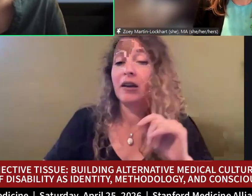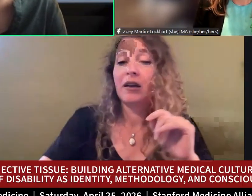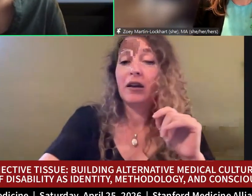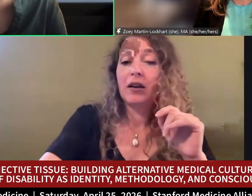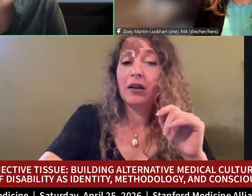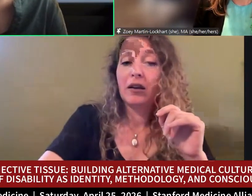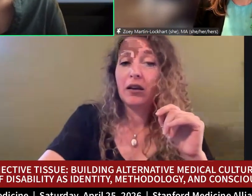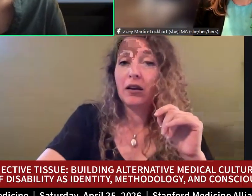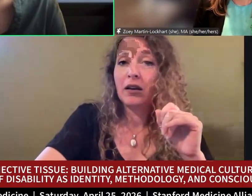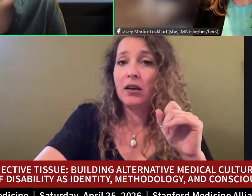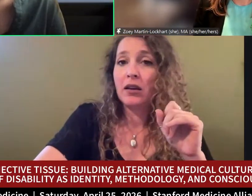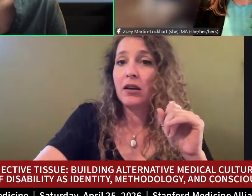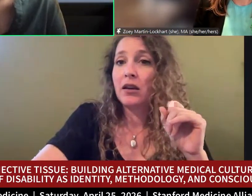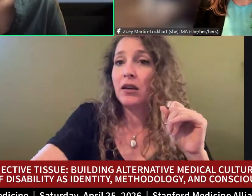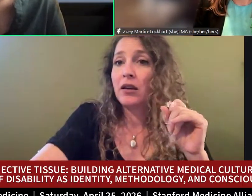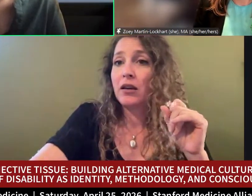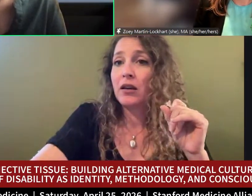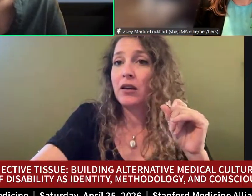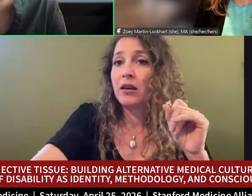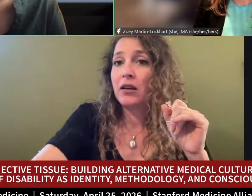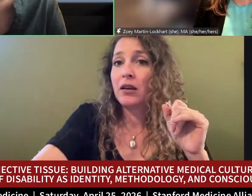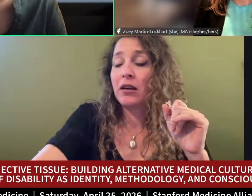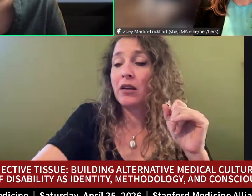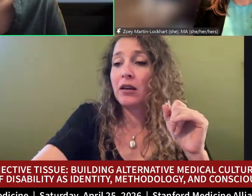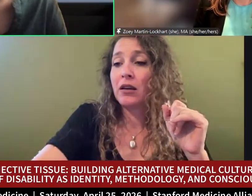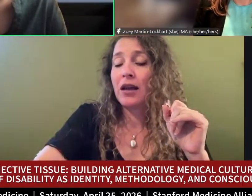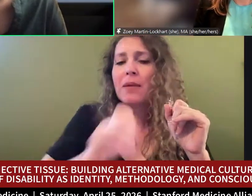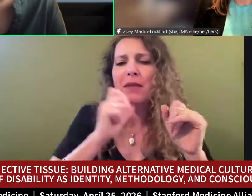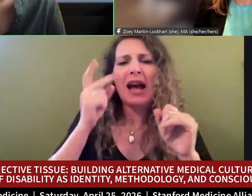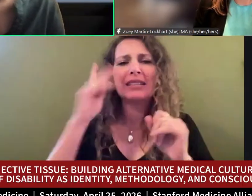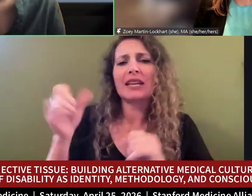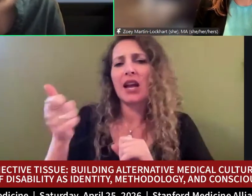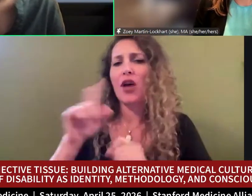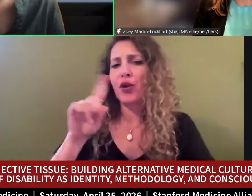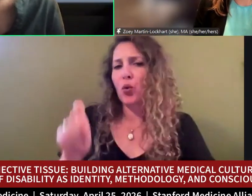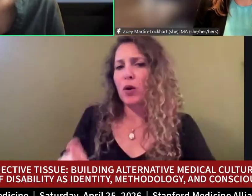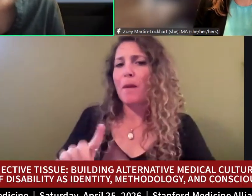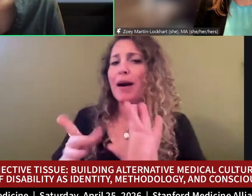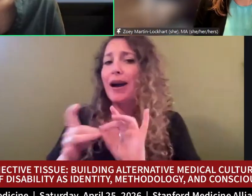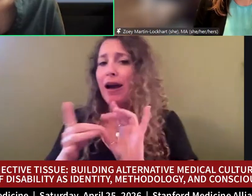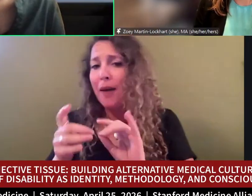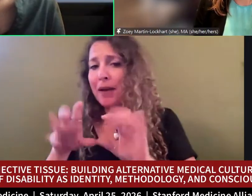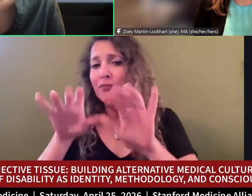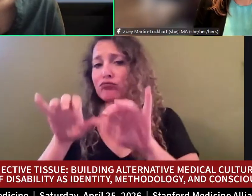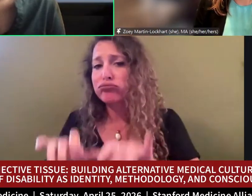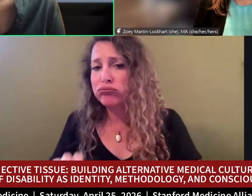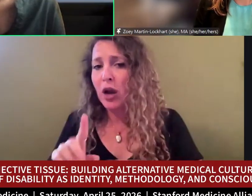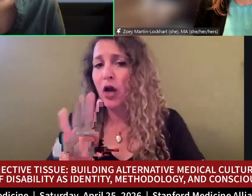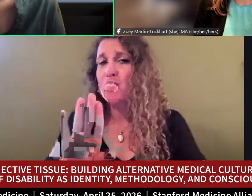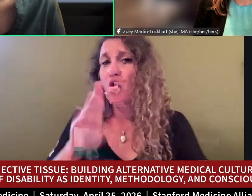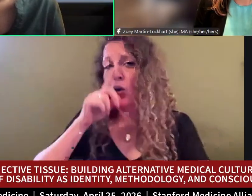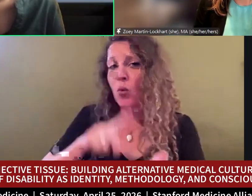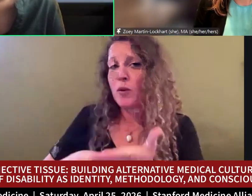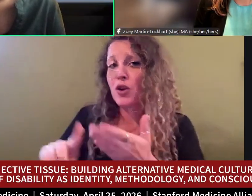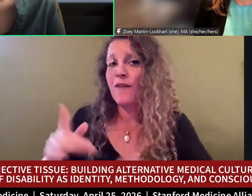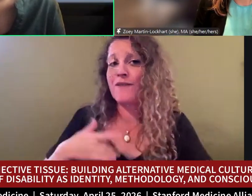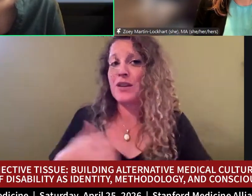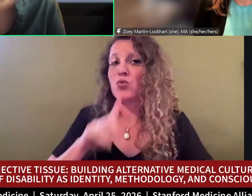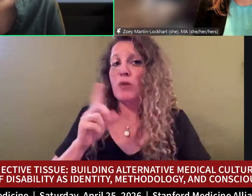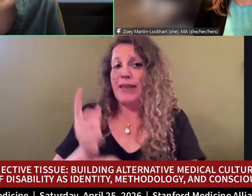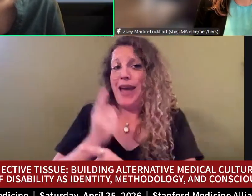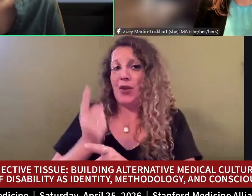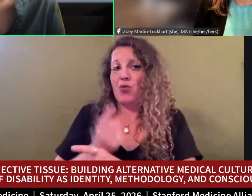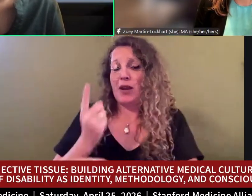I'm not seeing any other questions, but there is a comment in the chat that your research feels very